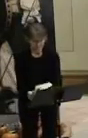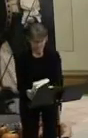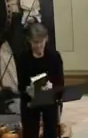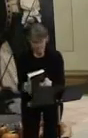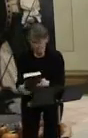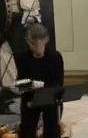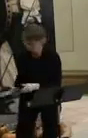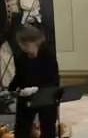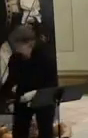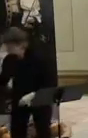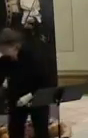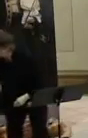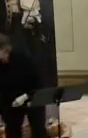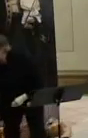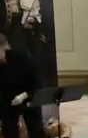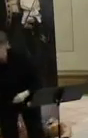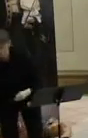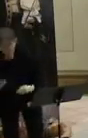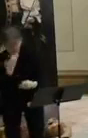Redeemer. Good morning.